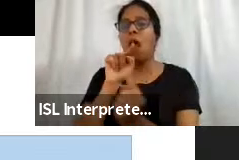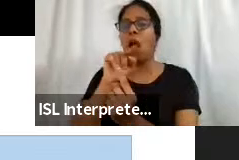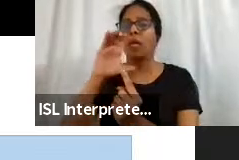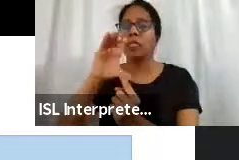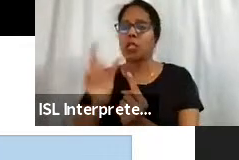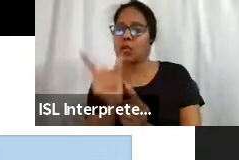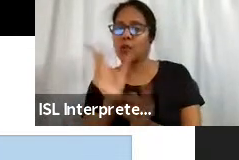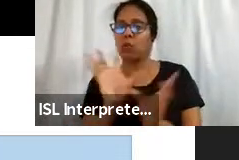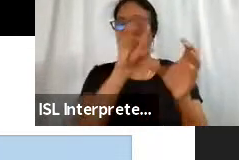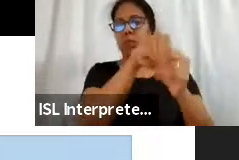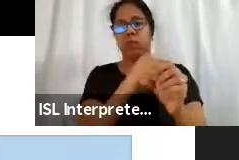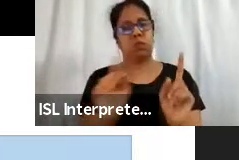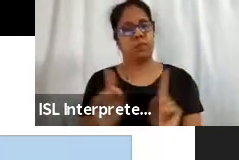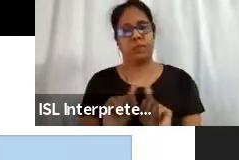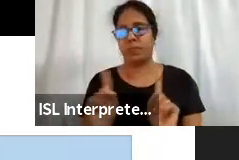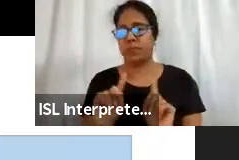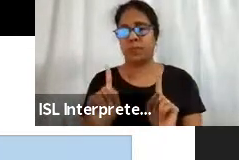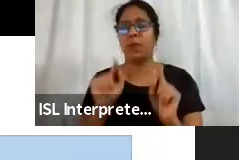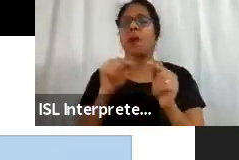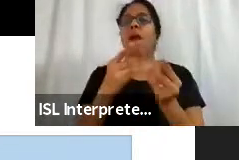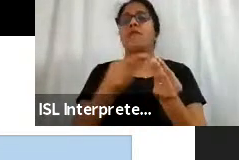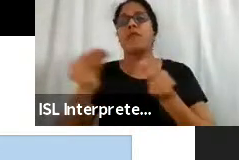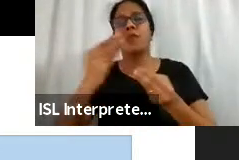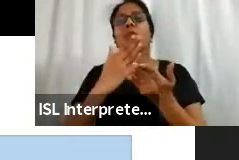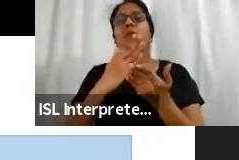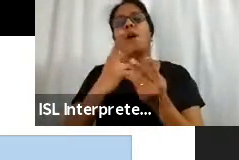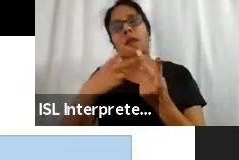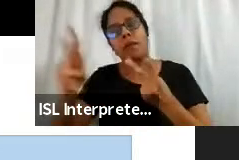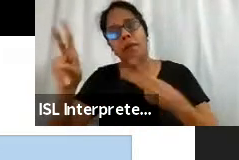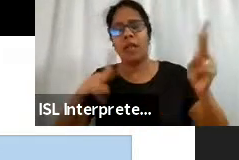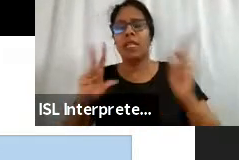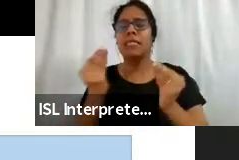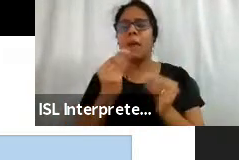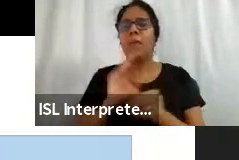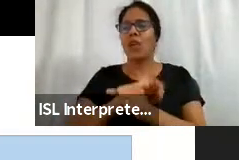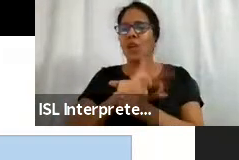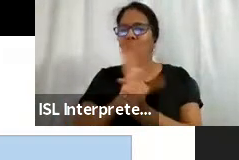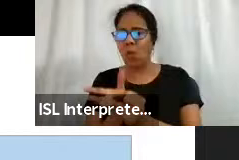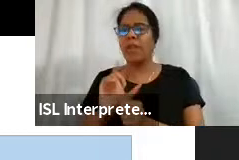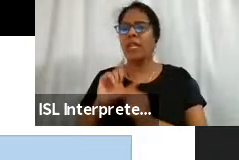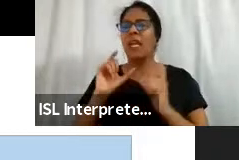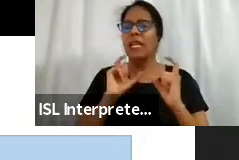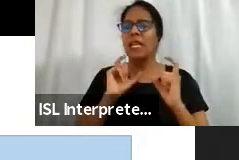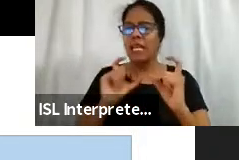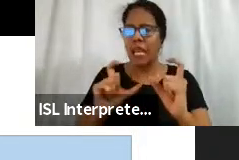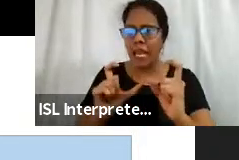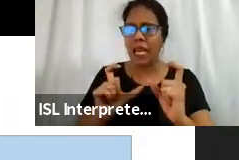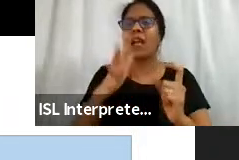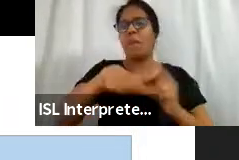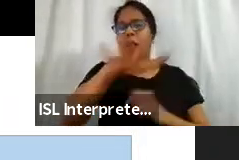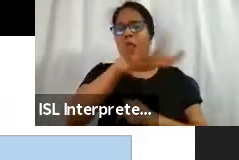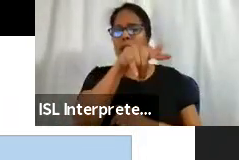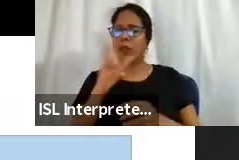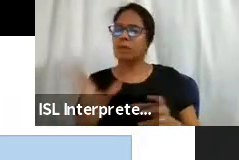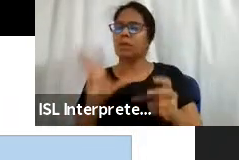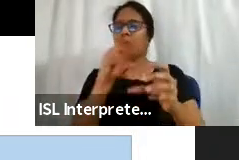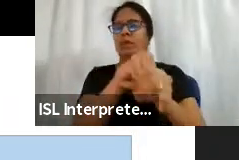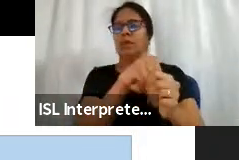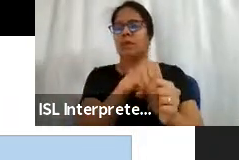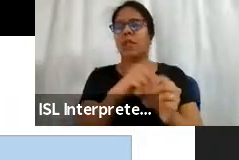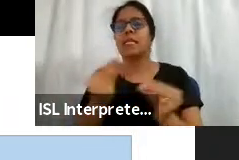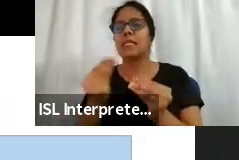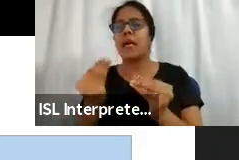Some people can be just in COVID care facilities. Some may require facility with oxygen.